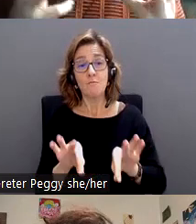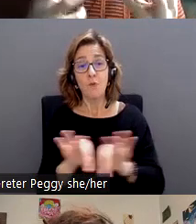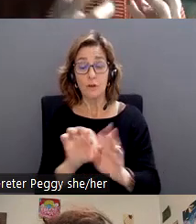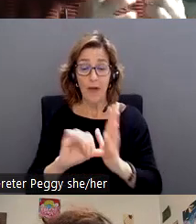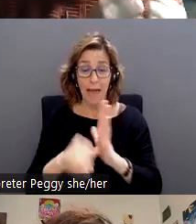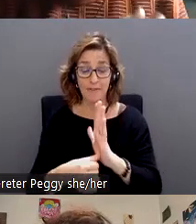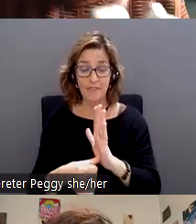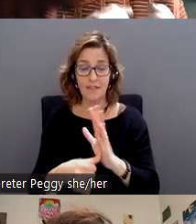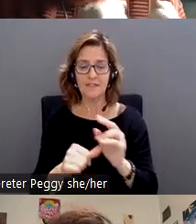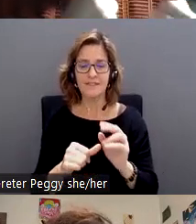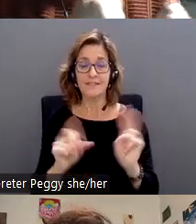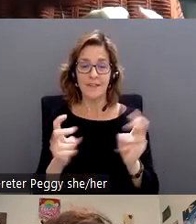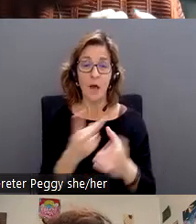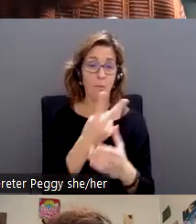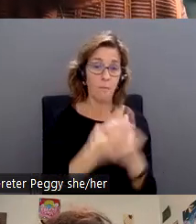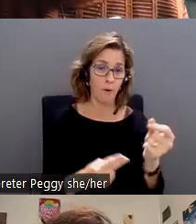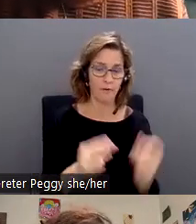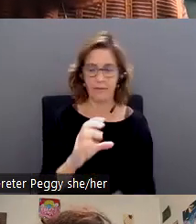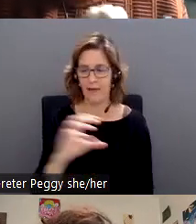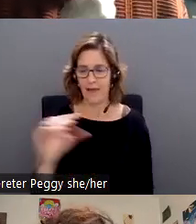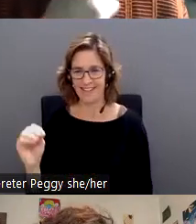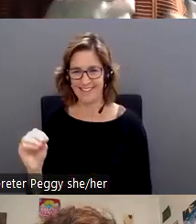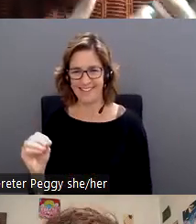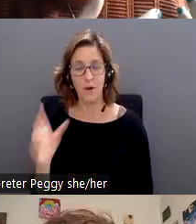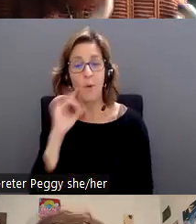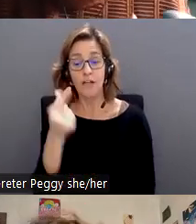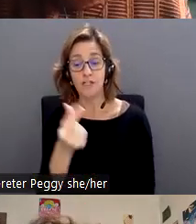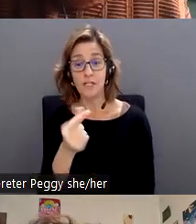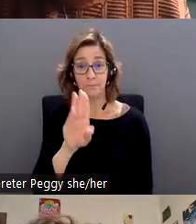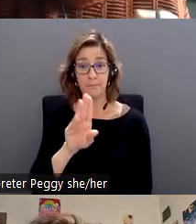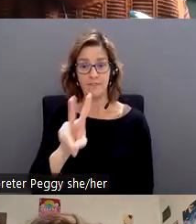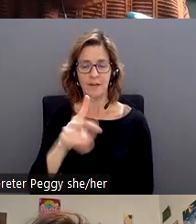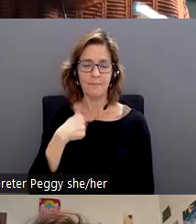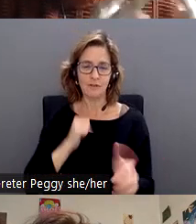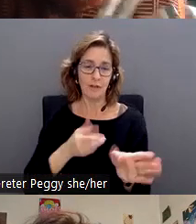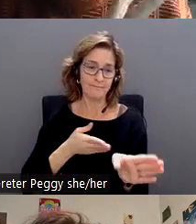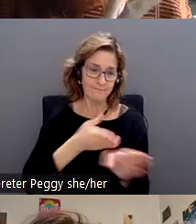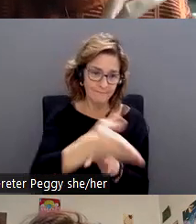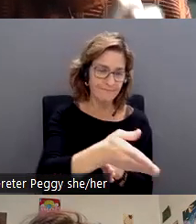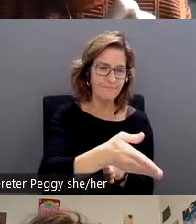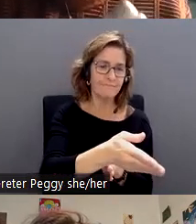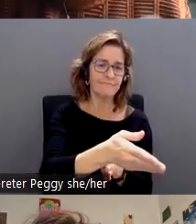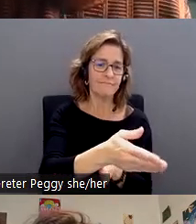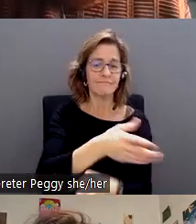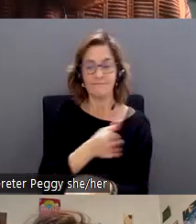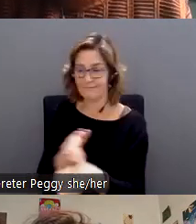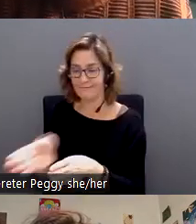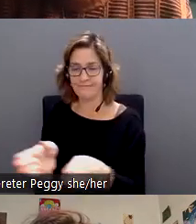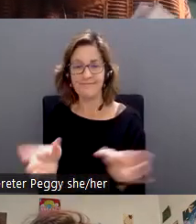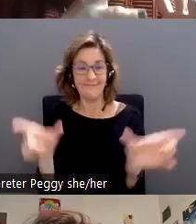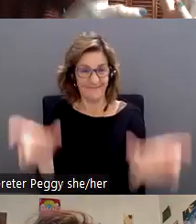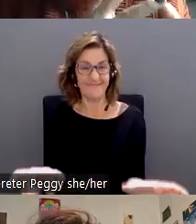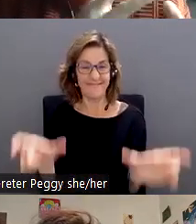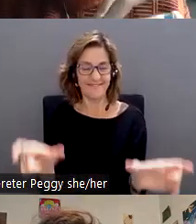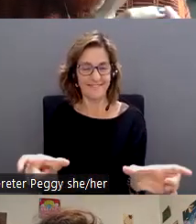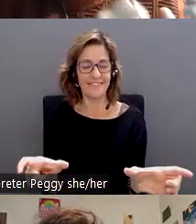the two strands of gender-based violence that I tried to outline both need addressing. There